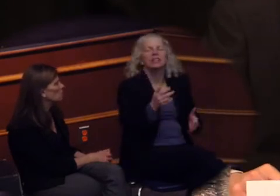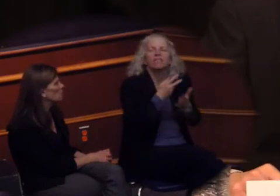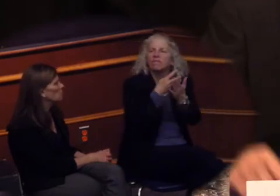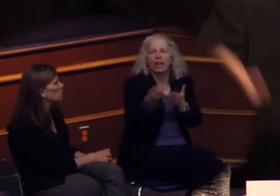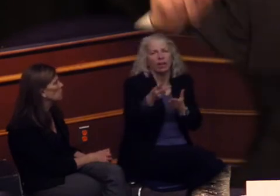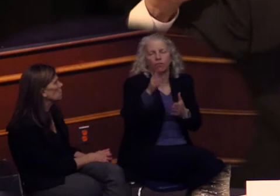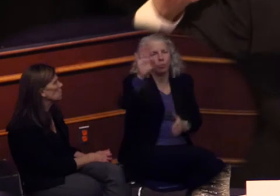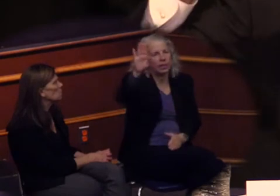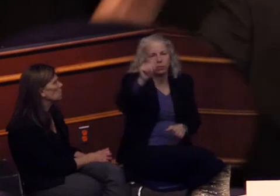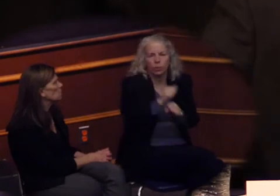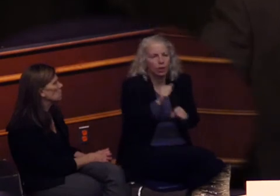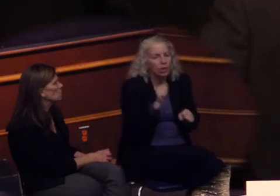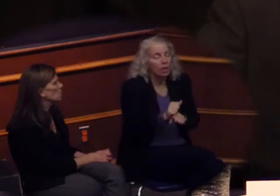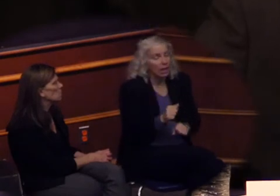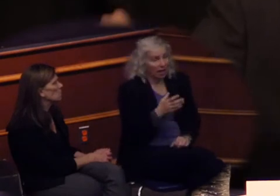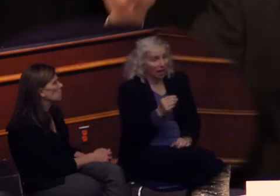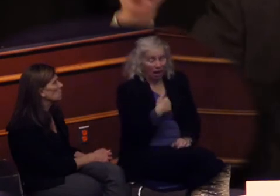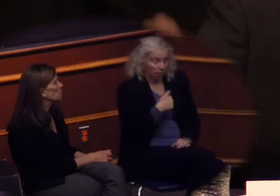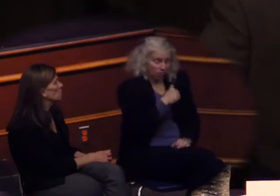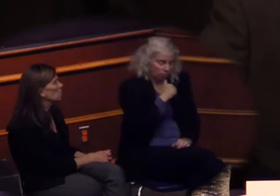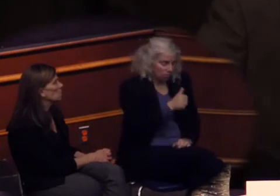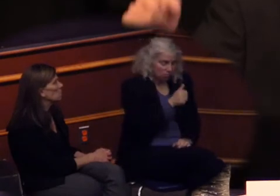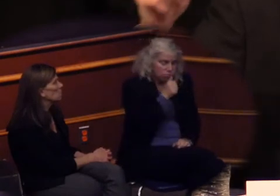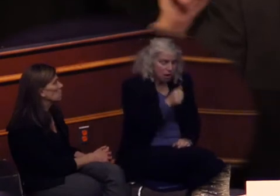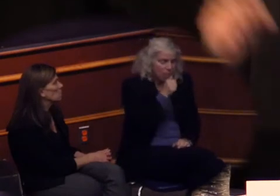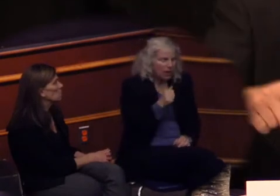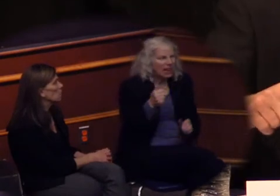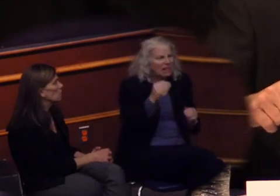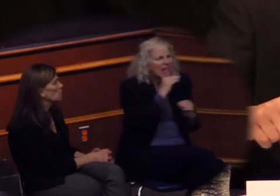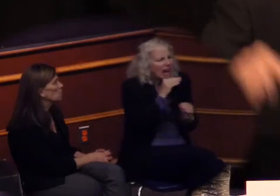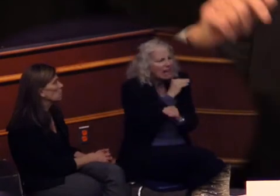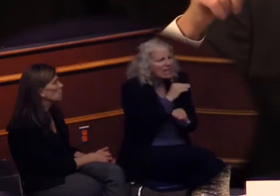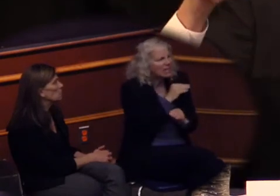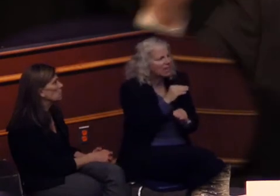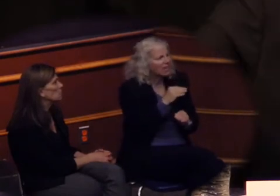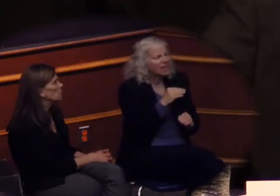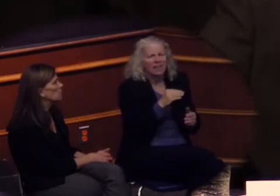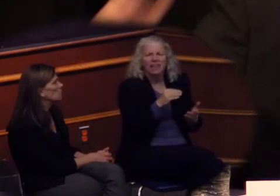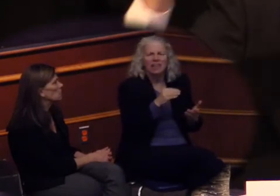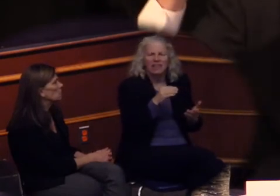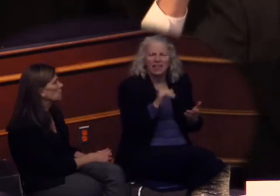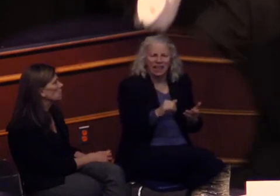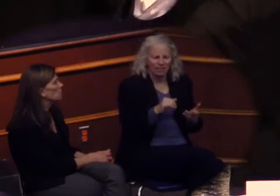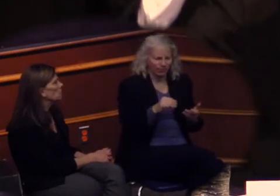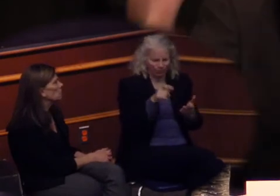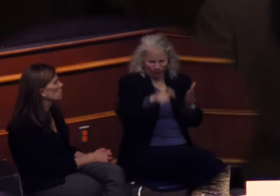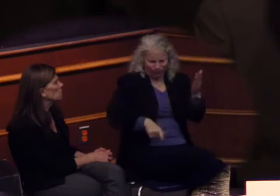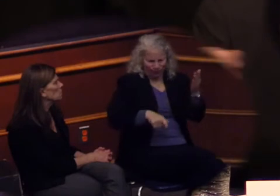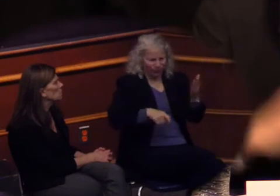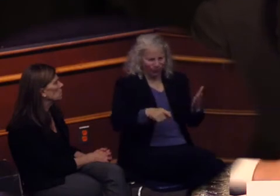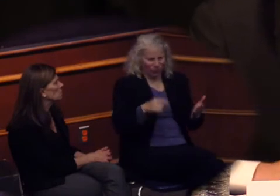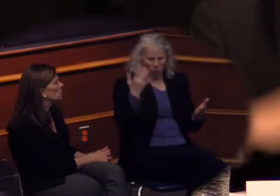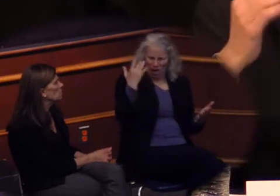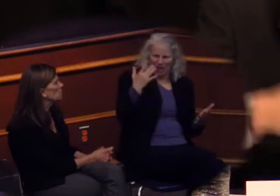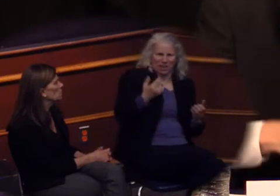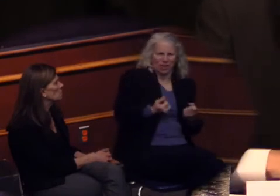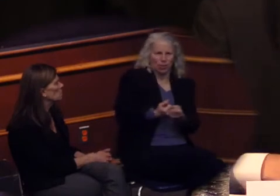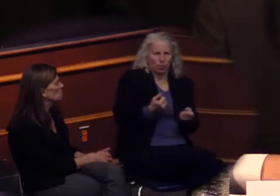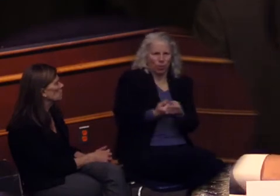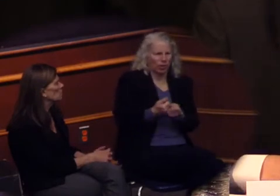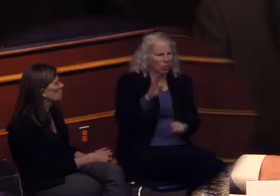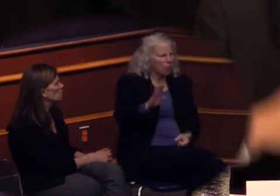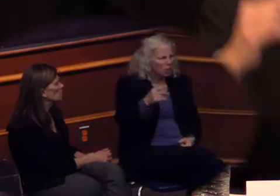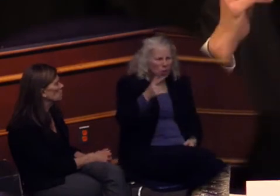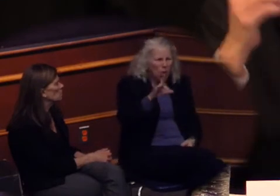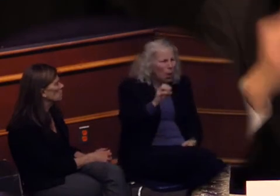his governorship, and I will not put up with these lies that are being perpetrated and being supported for some mysterious reason by the